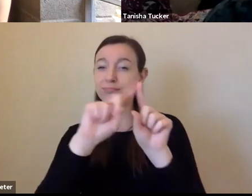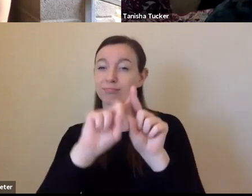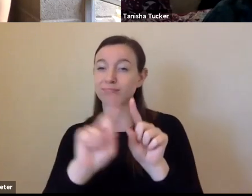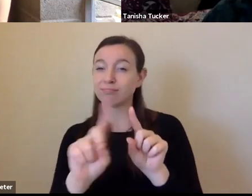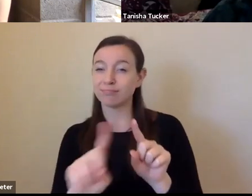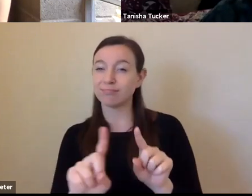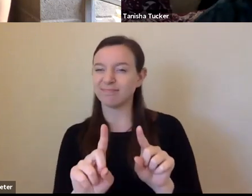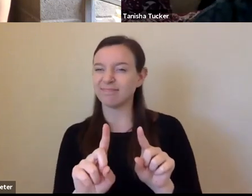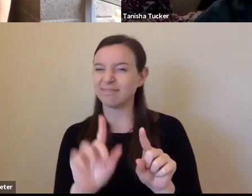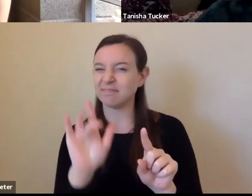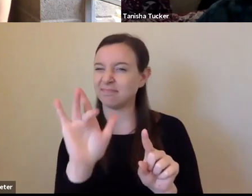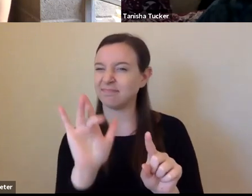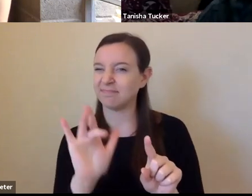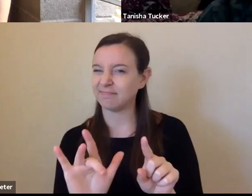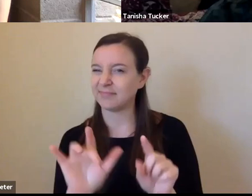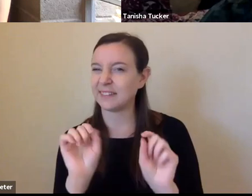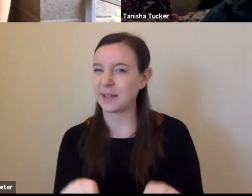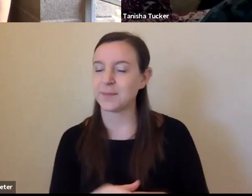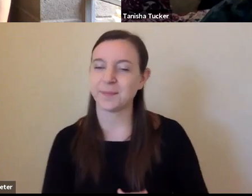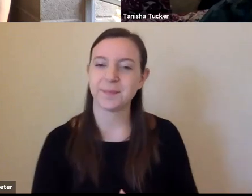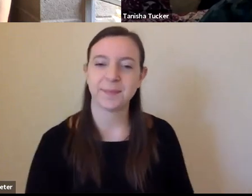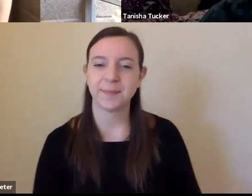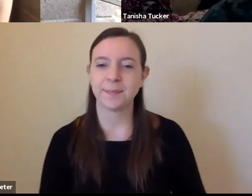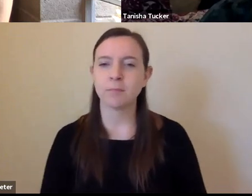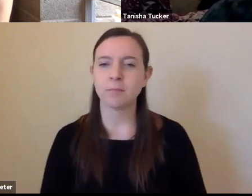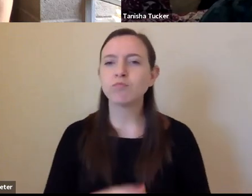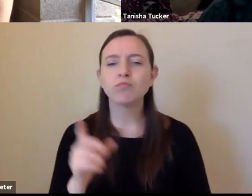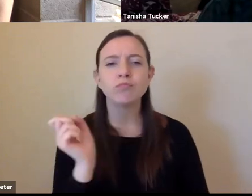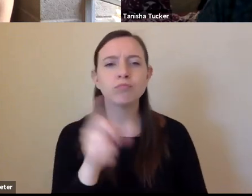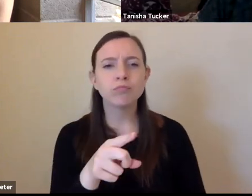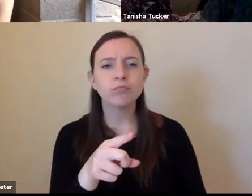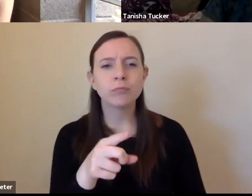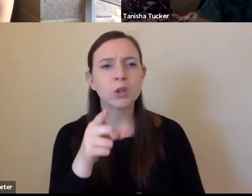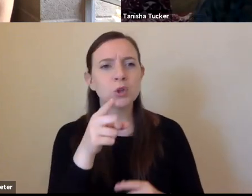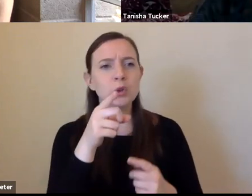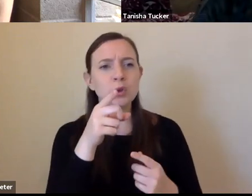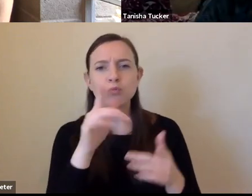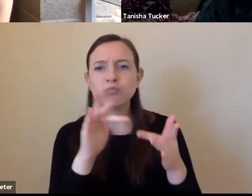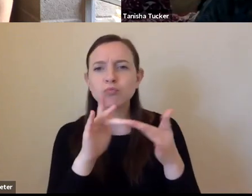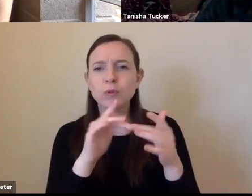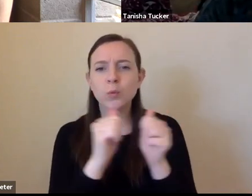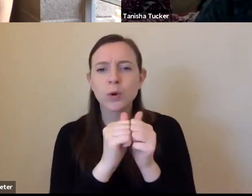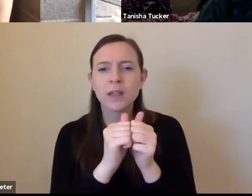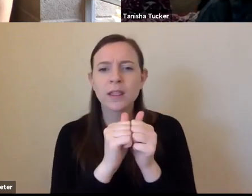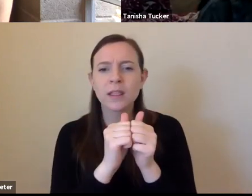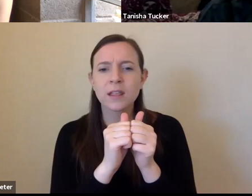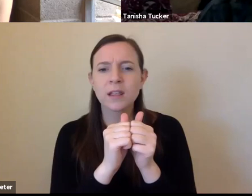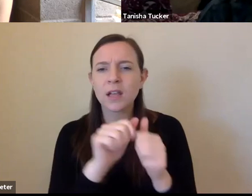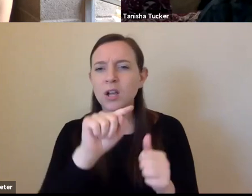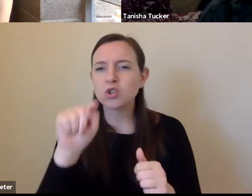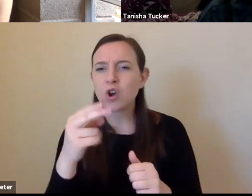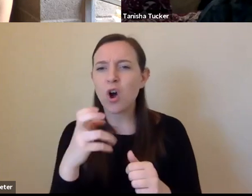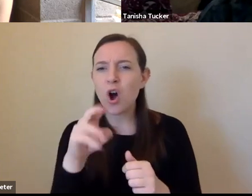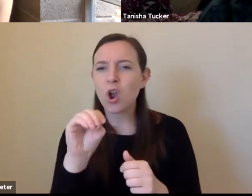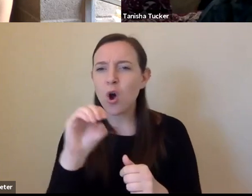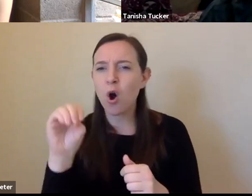O'odham Community College to teach harvesting to students? You know, not somewhat with the college,